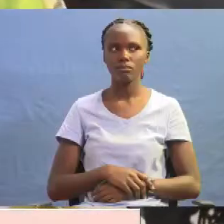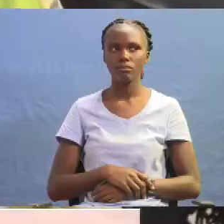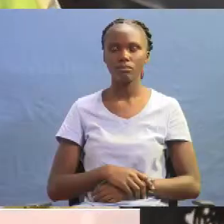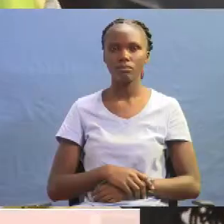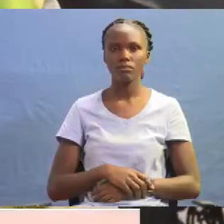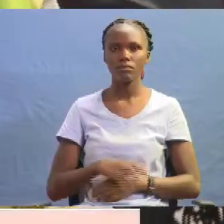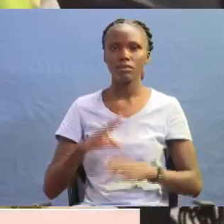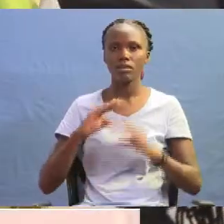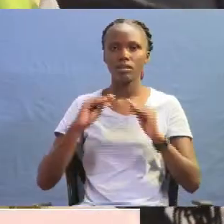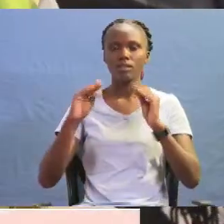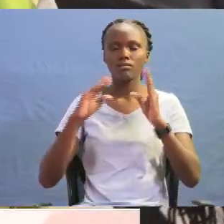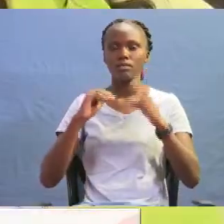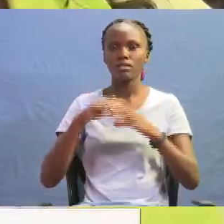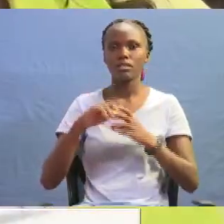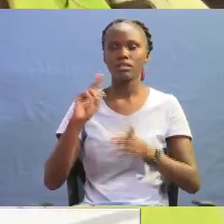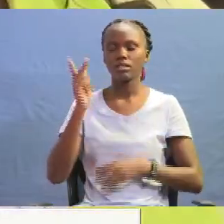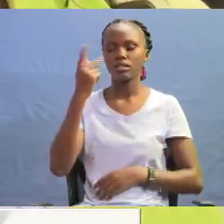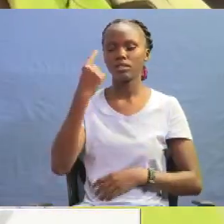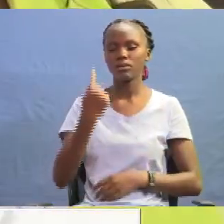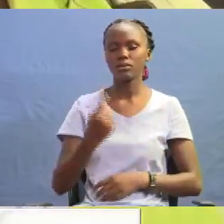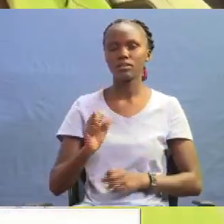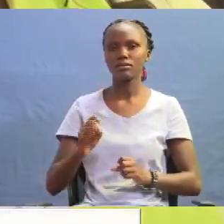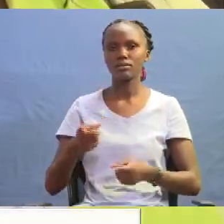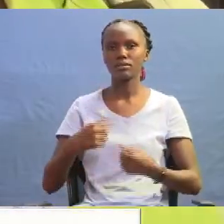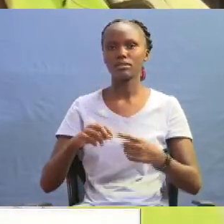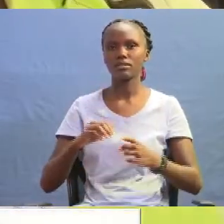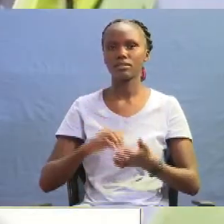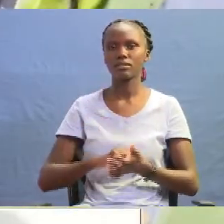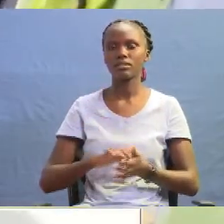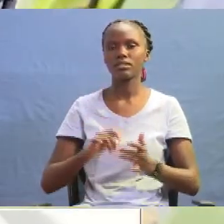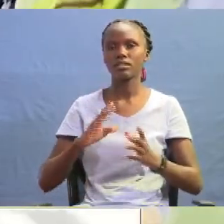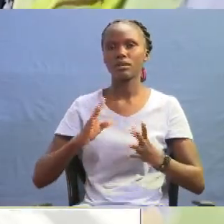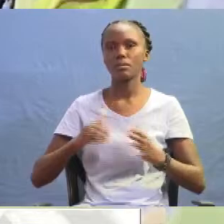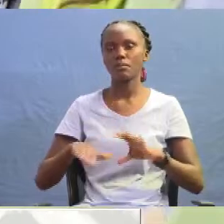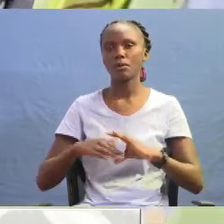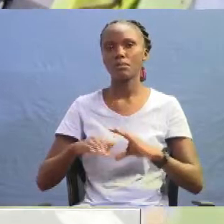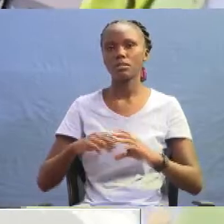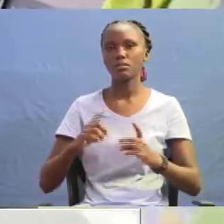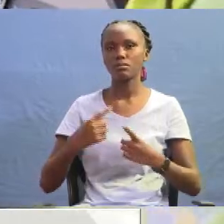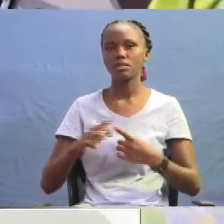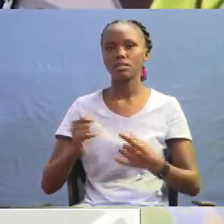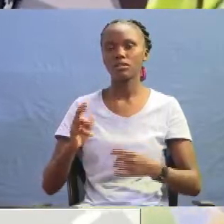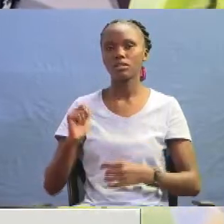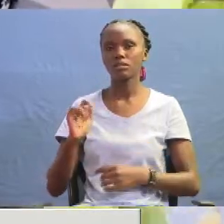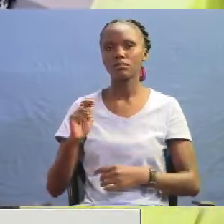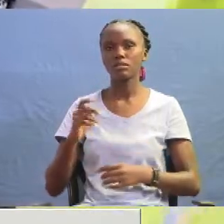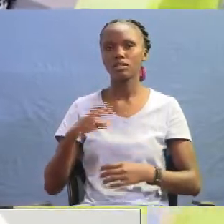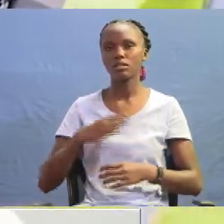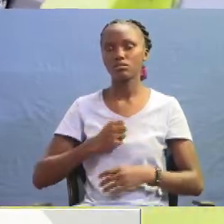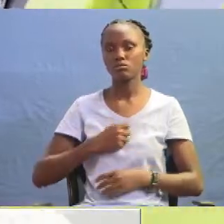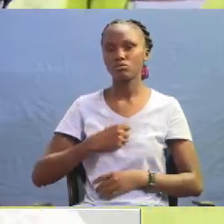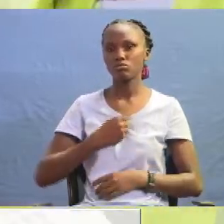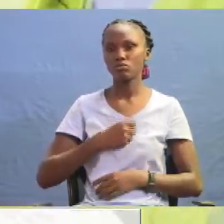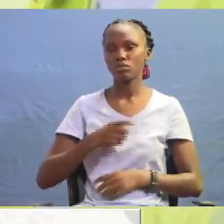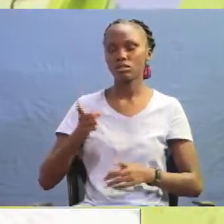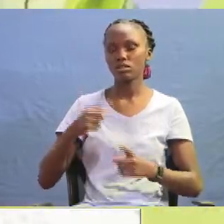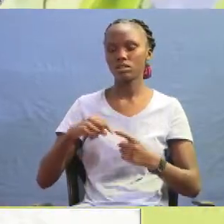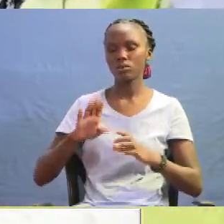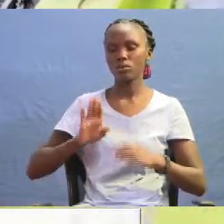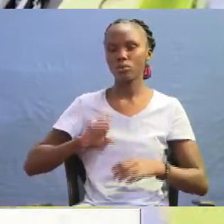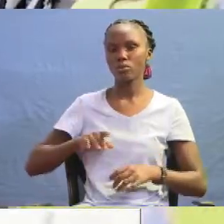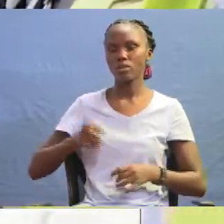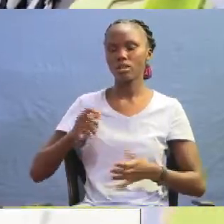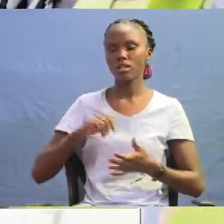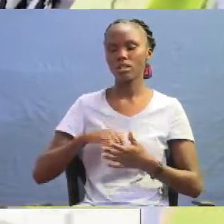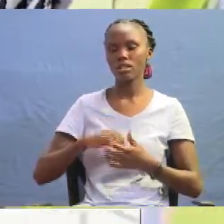Speech and called on the Kenya Kwanza leadership to rein in its members. If Kimani Ichung'wah does not apologize to we the women of this country,